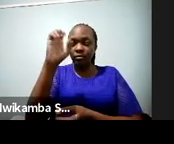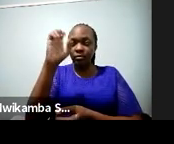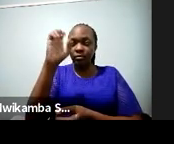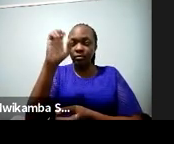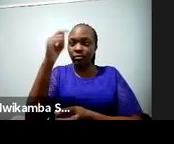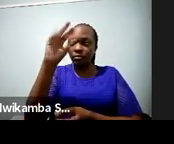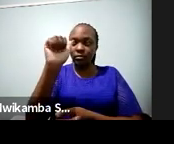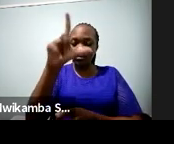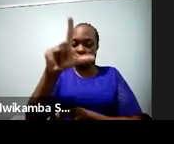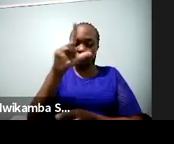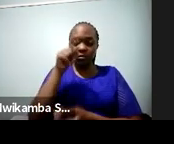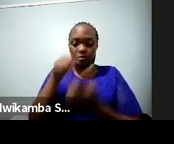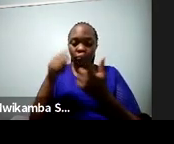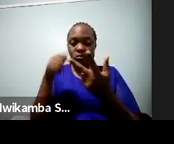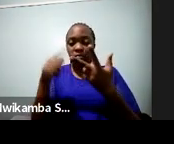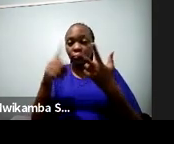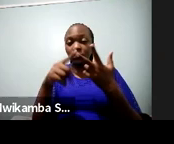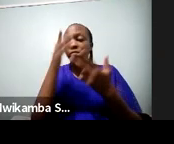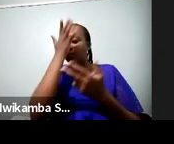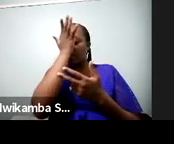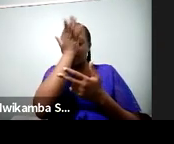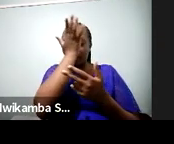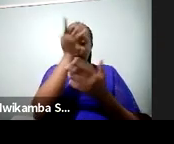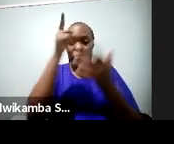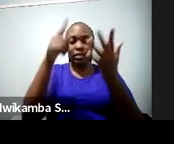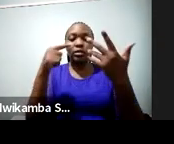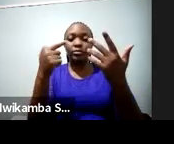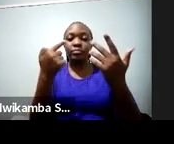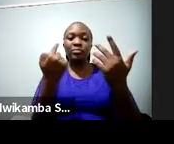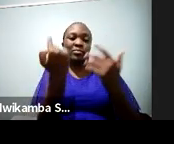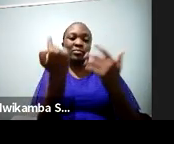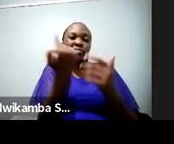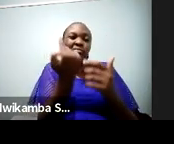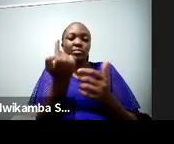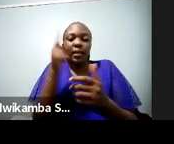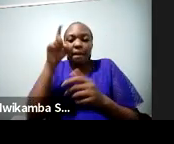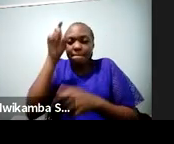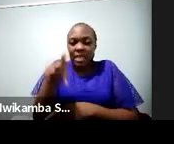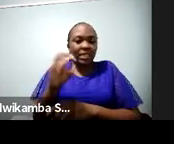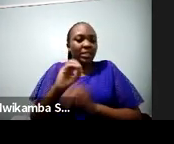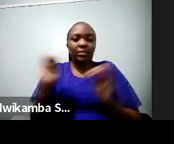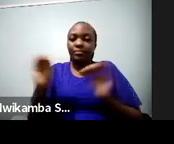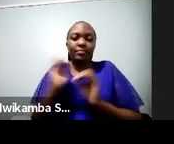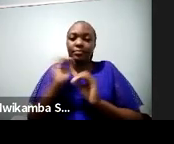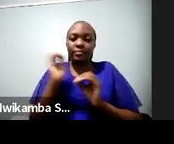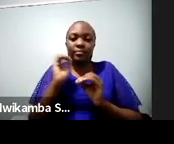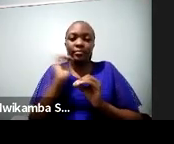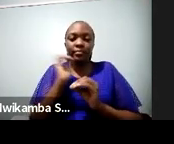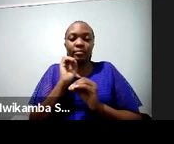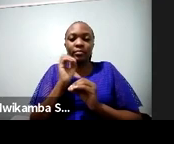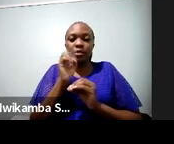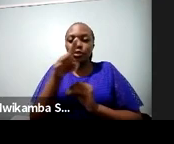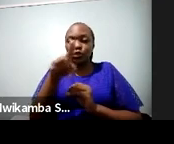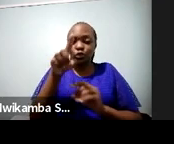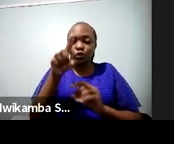loaded you are or how hard you have worked. Here it is discretionary. It means you can avoid it. It's